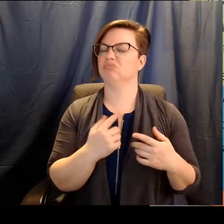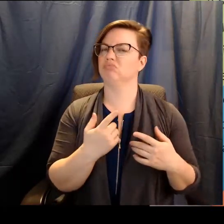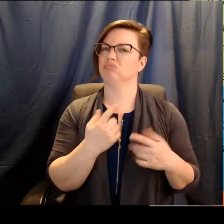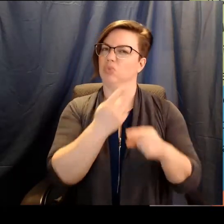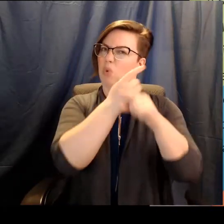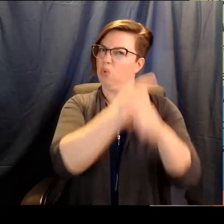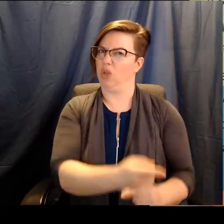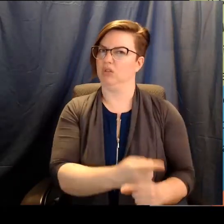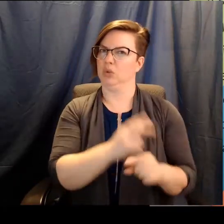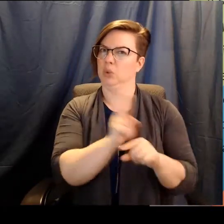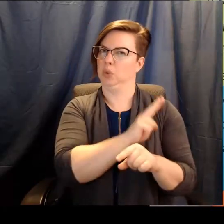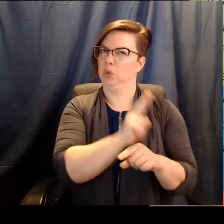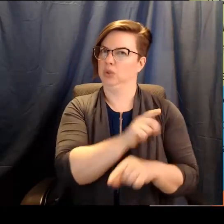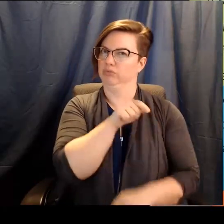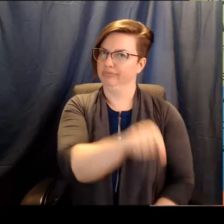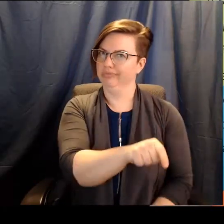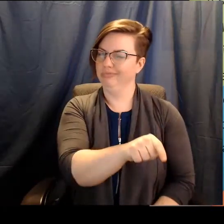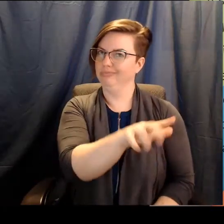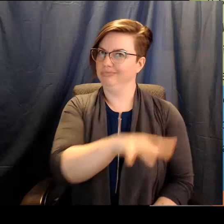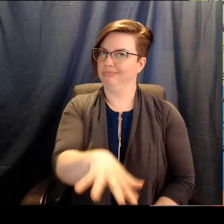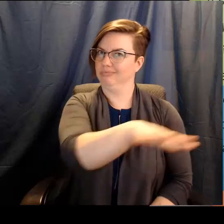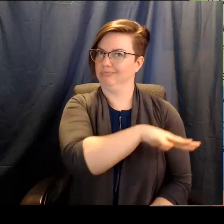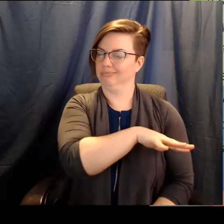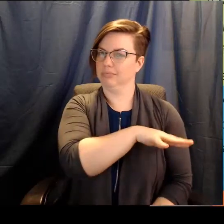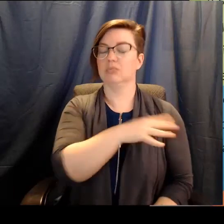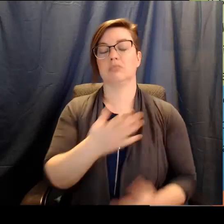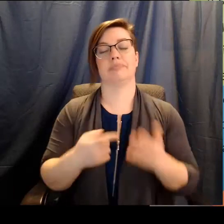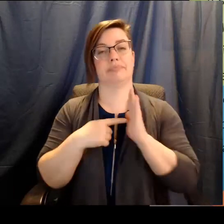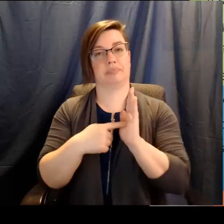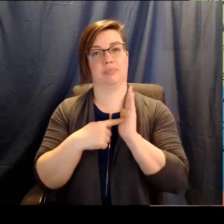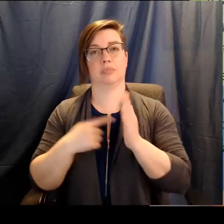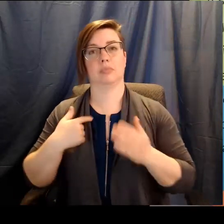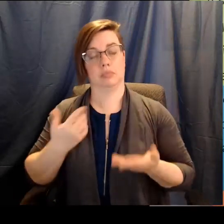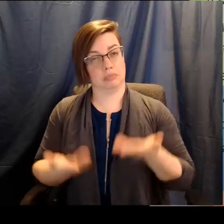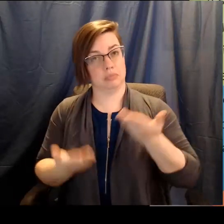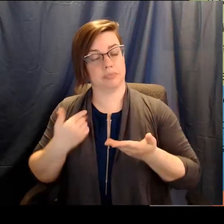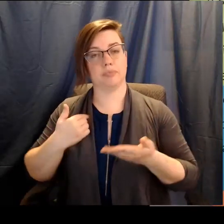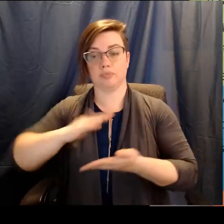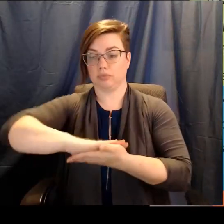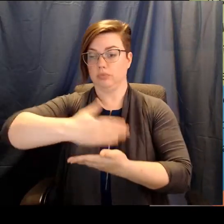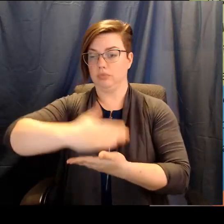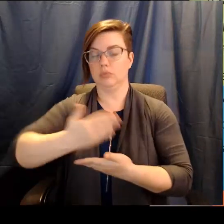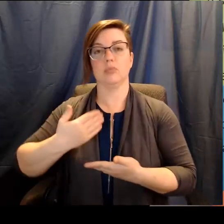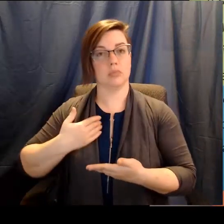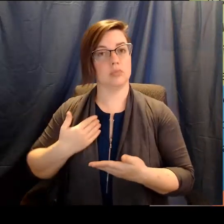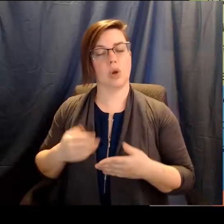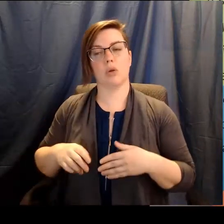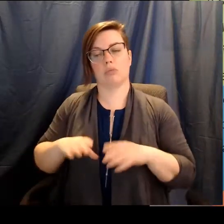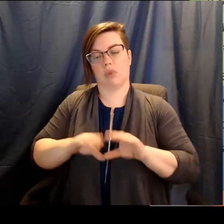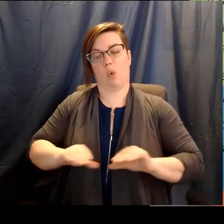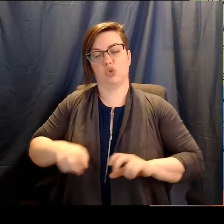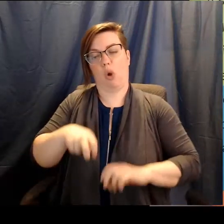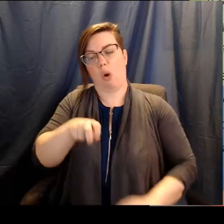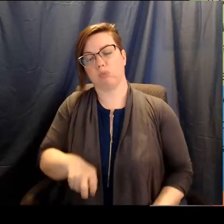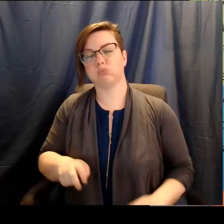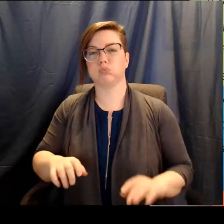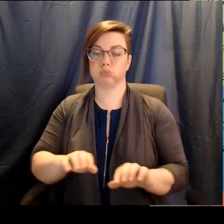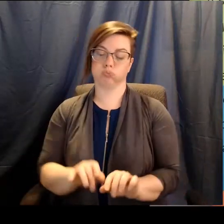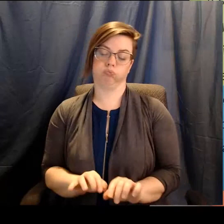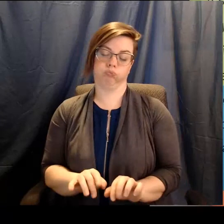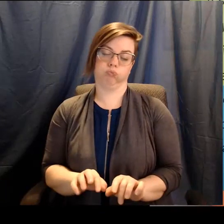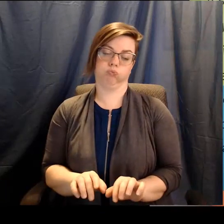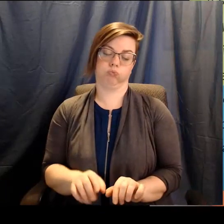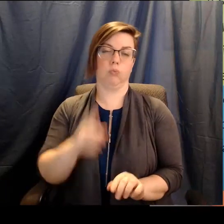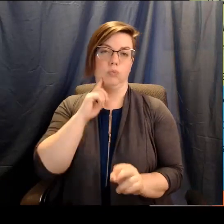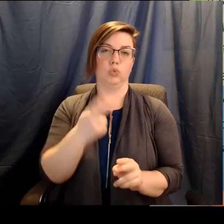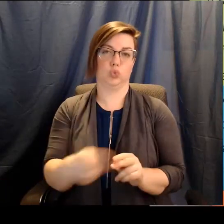right? Get your laptop, put it in your lap, do some emails. Great, that's a good option for short periods of time. The other challenge that's going to come